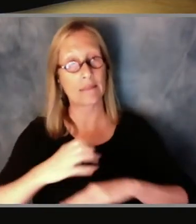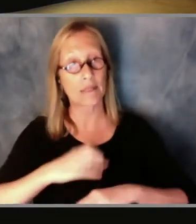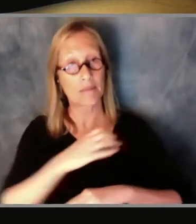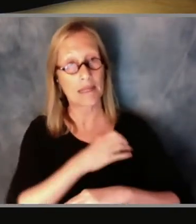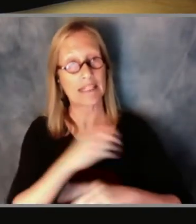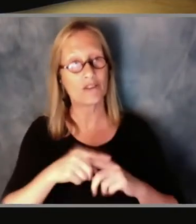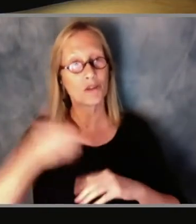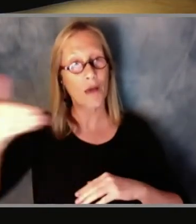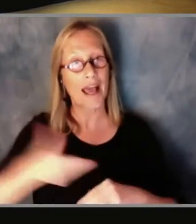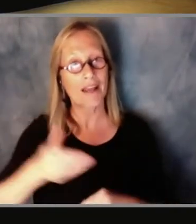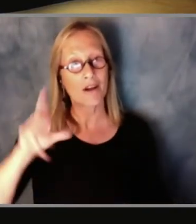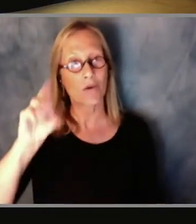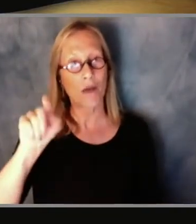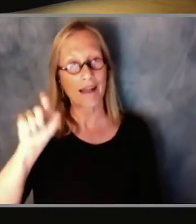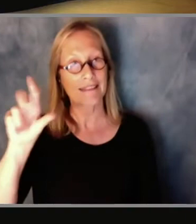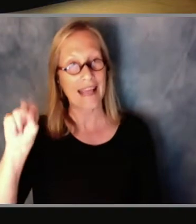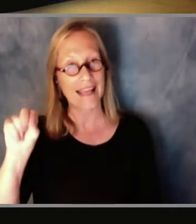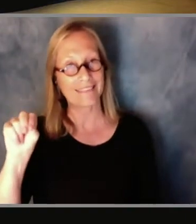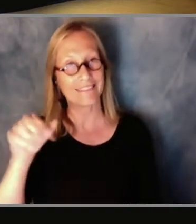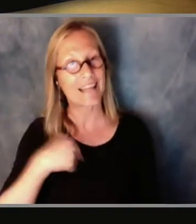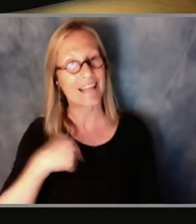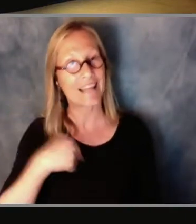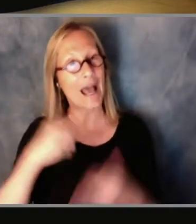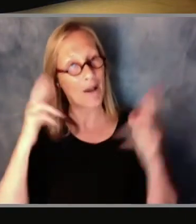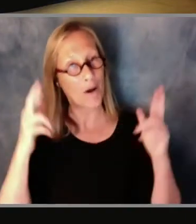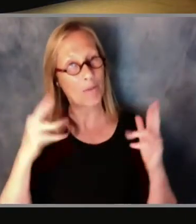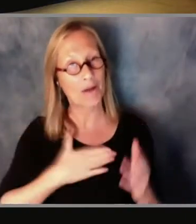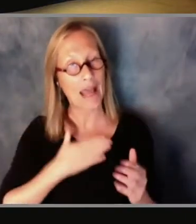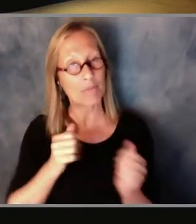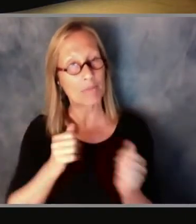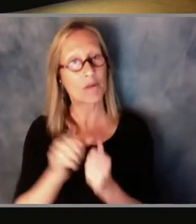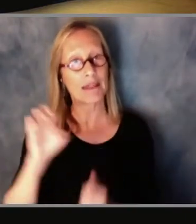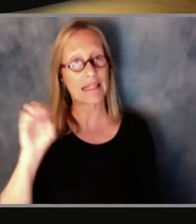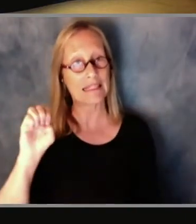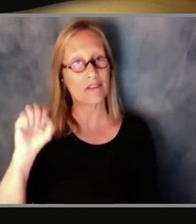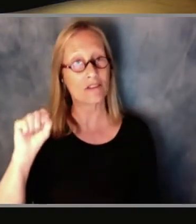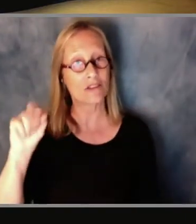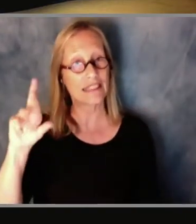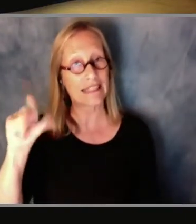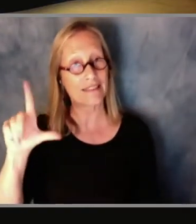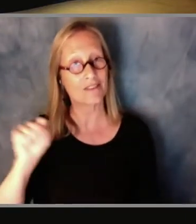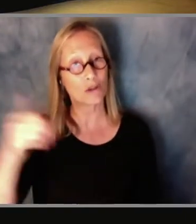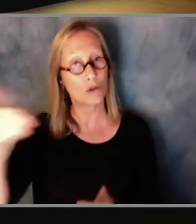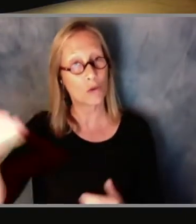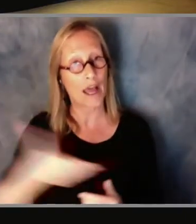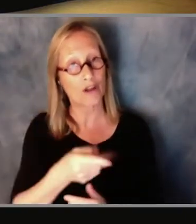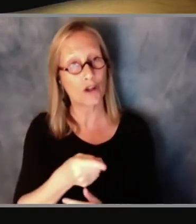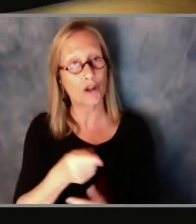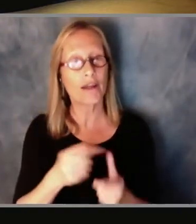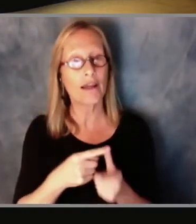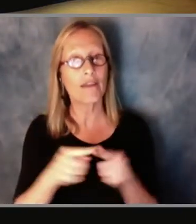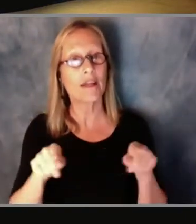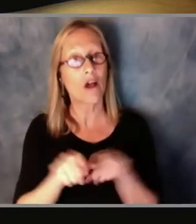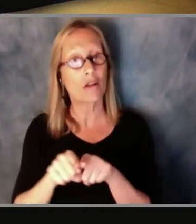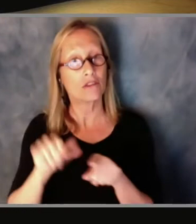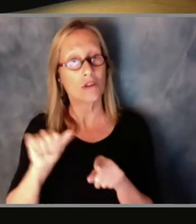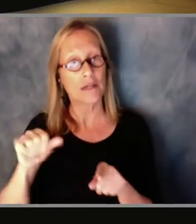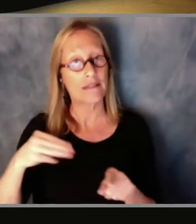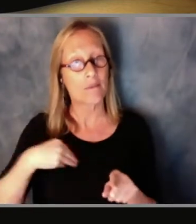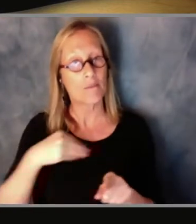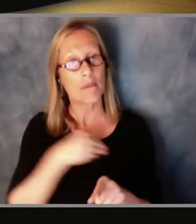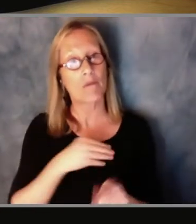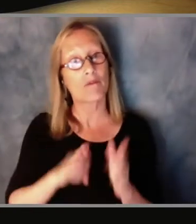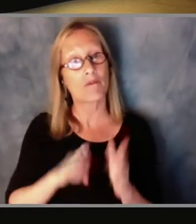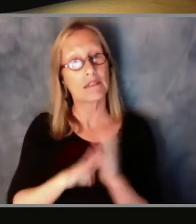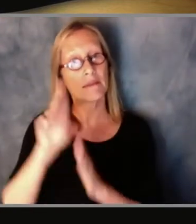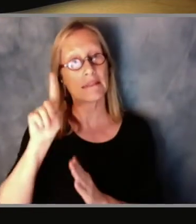hope you're all happy with today at Easter Seals, but also as a member of the Developmental Disabilities Council